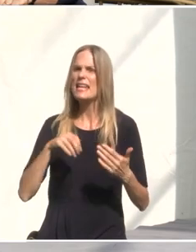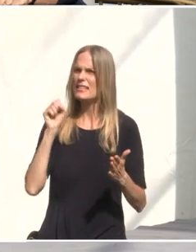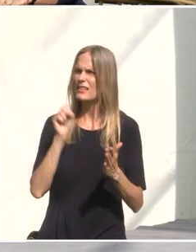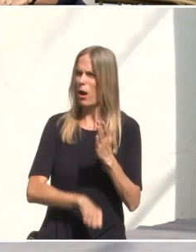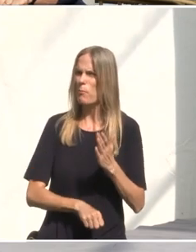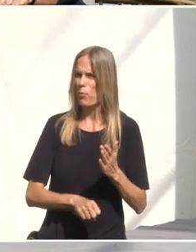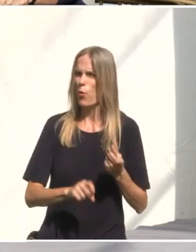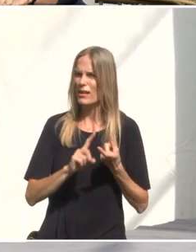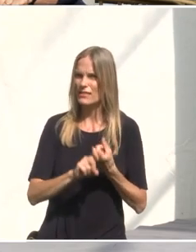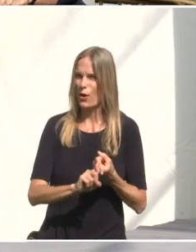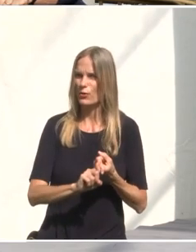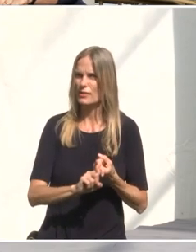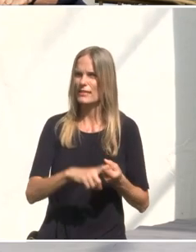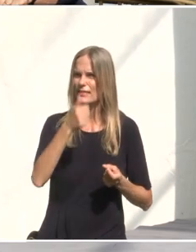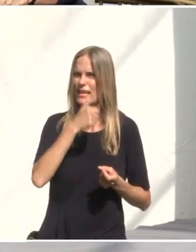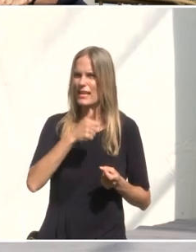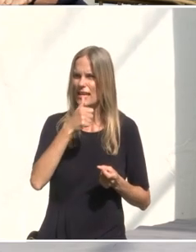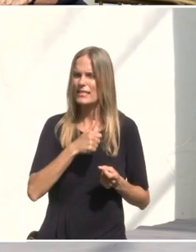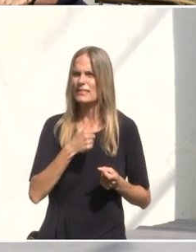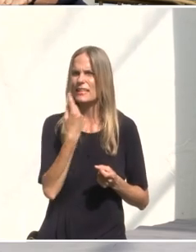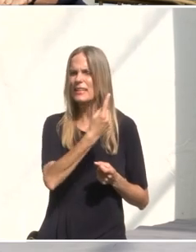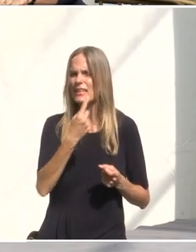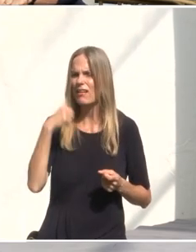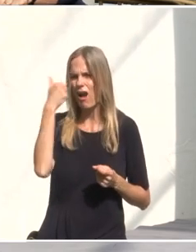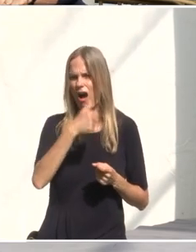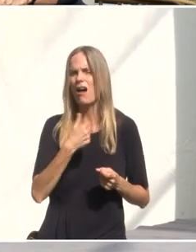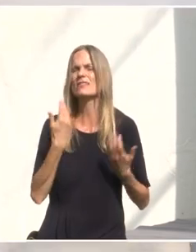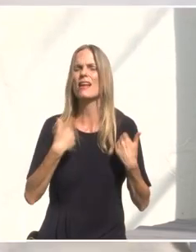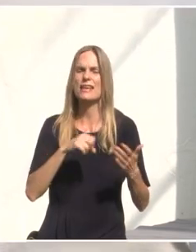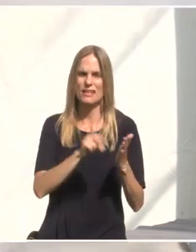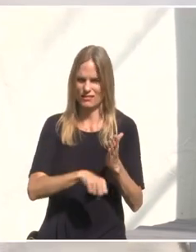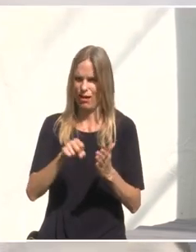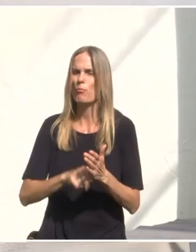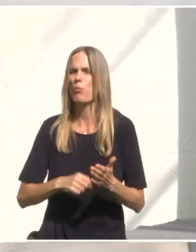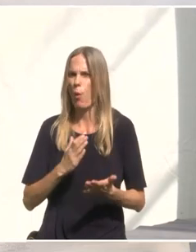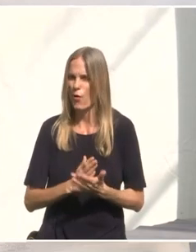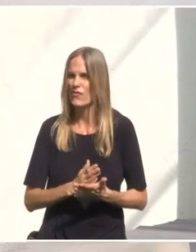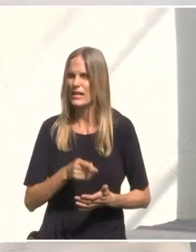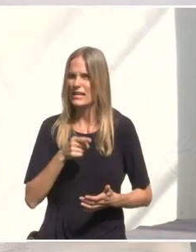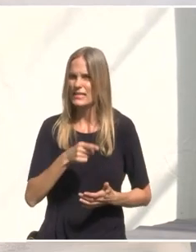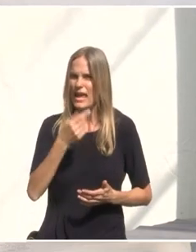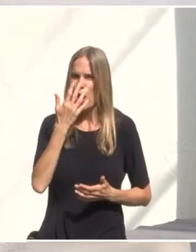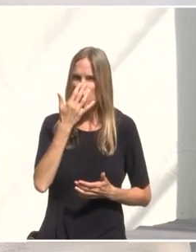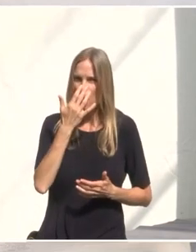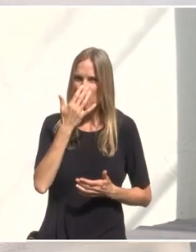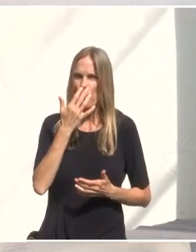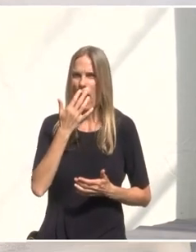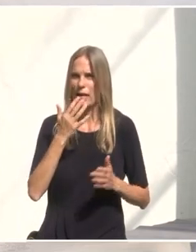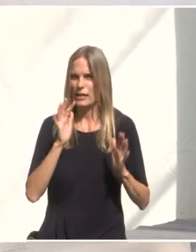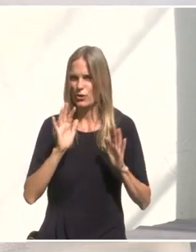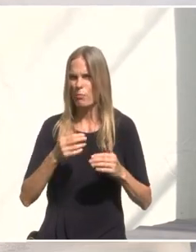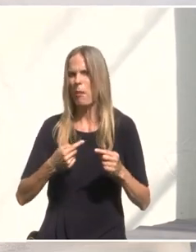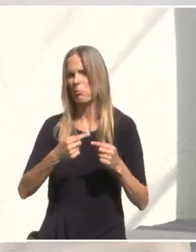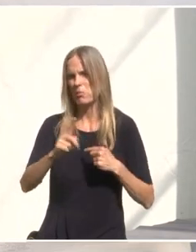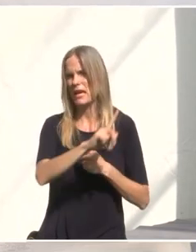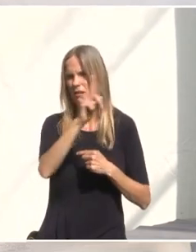roughly 200 suicides every year. We've been sort of hanging around that number for a really long